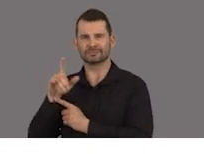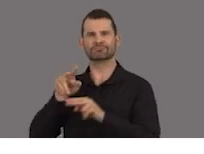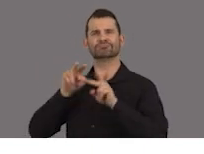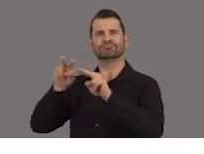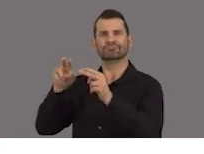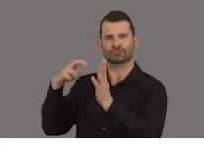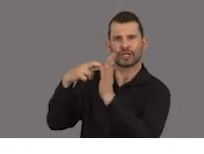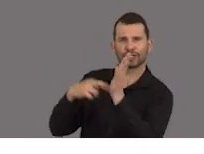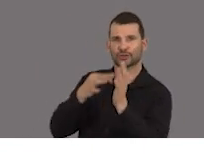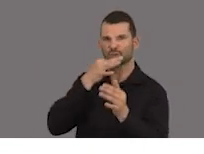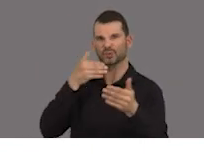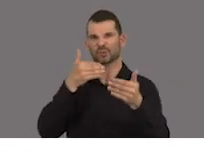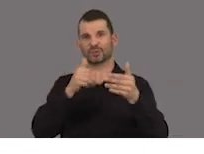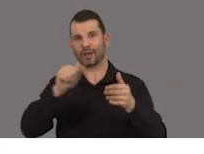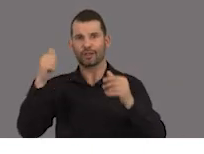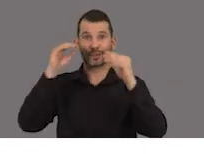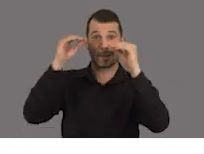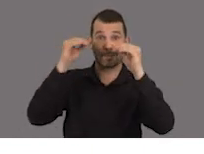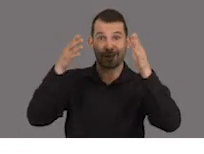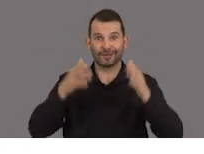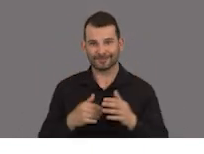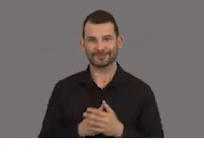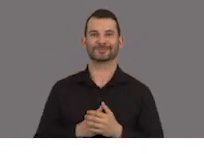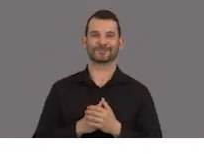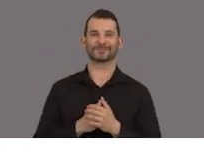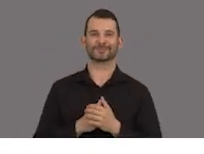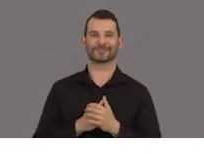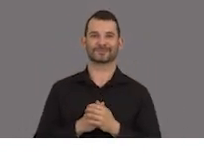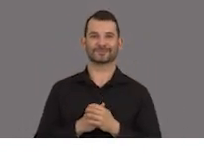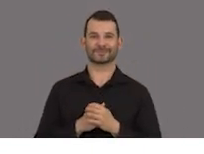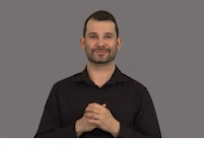canada.ca/CRA-outreach-events to view and register for upcoming webinars.